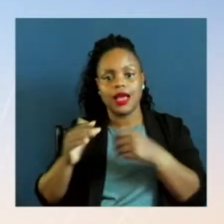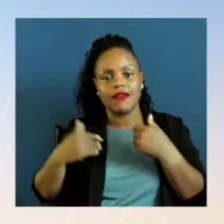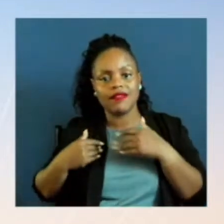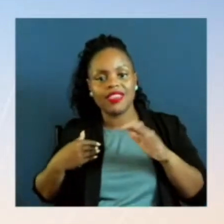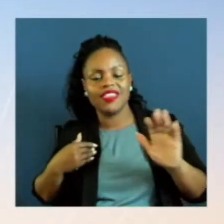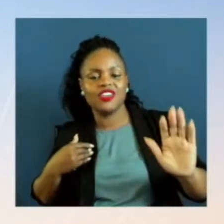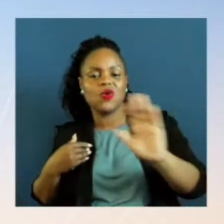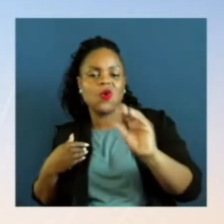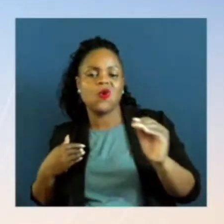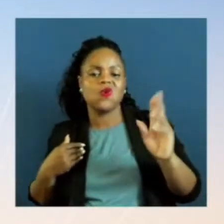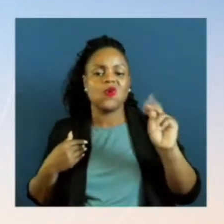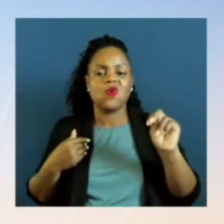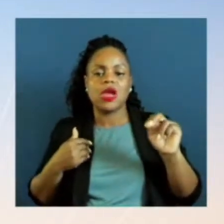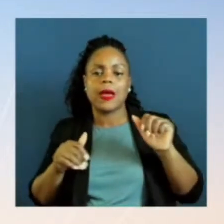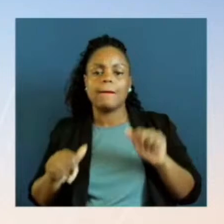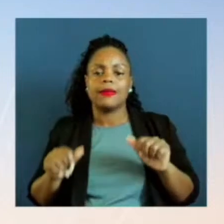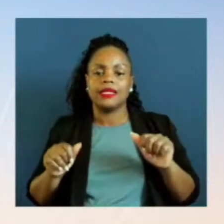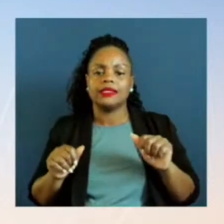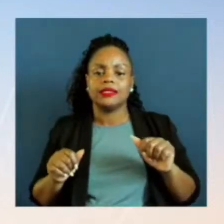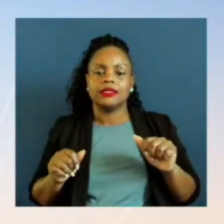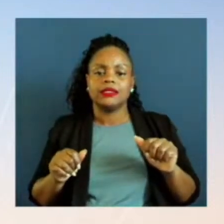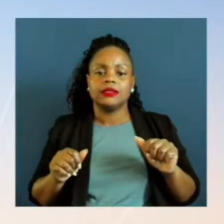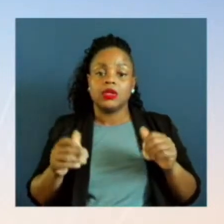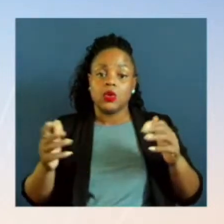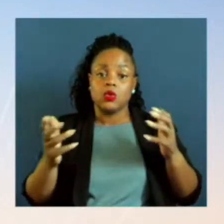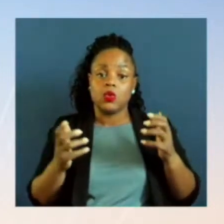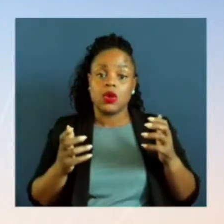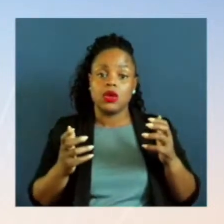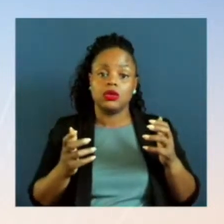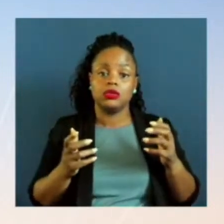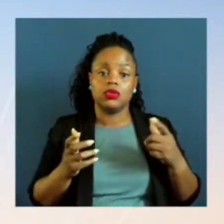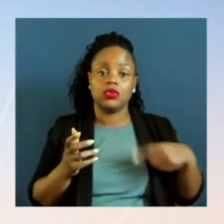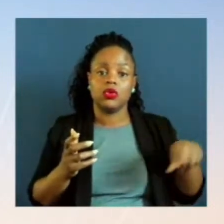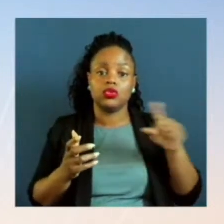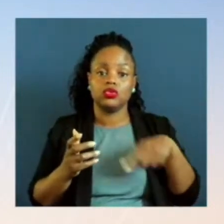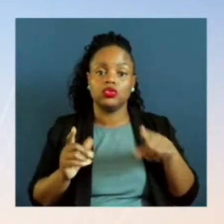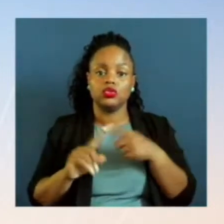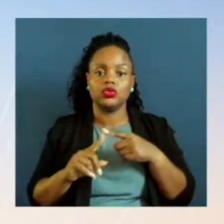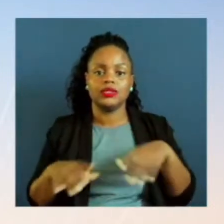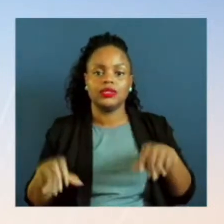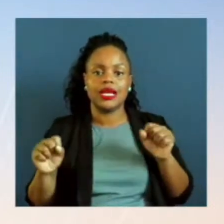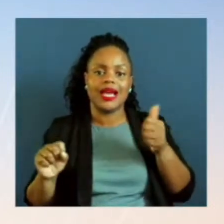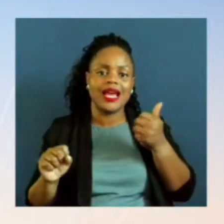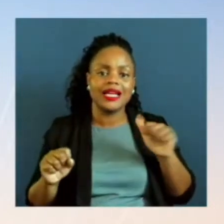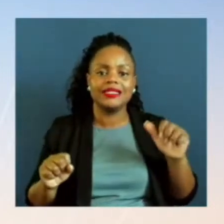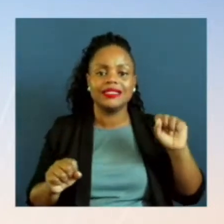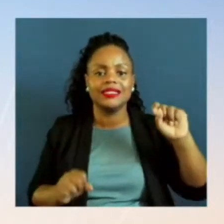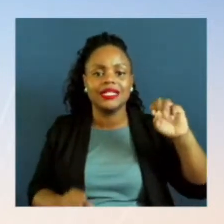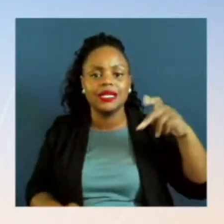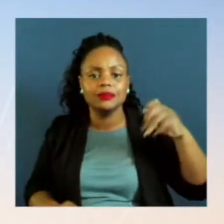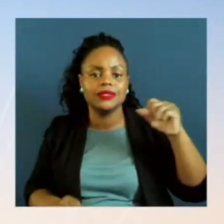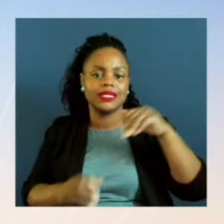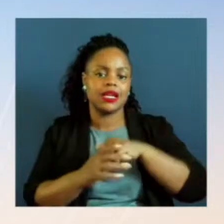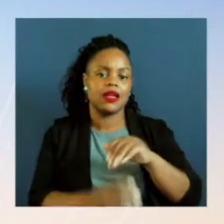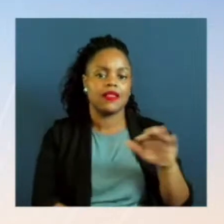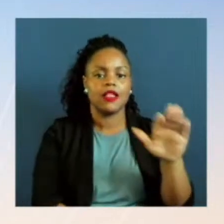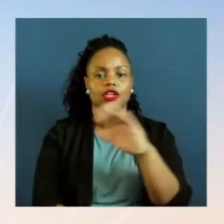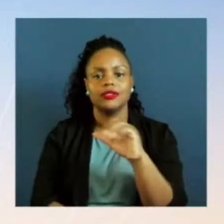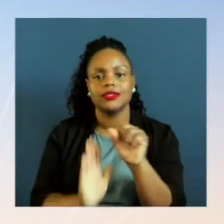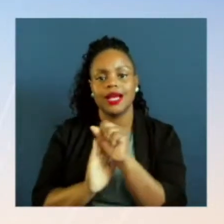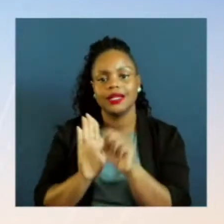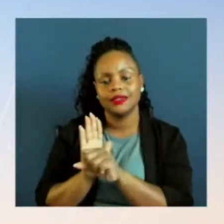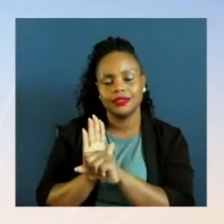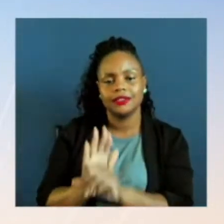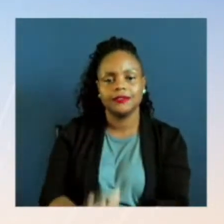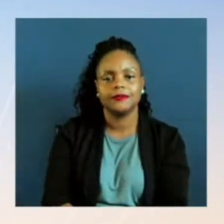place eviction moratoriums statewide, or take any steps they can take across the state to make it harder for people to kick tenants